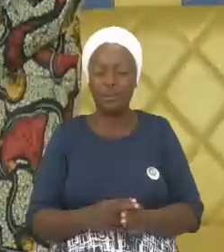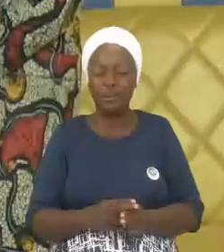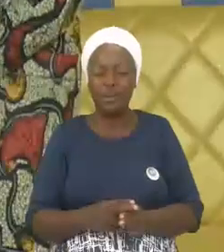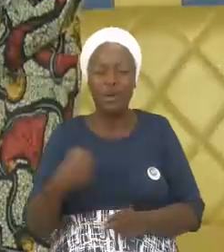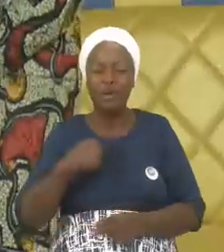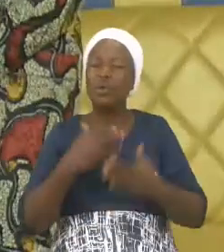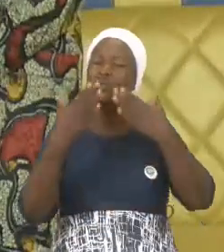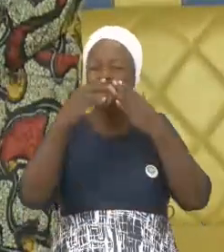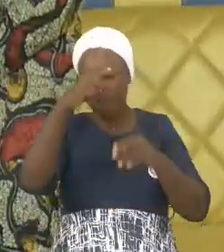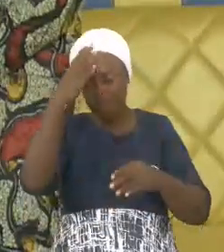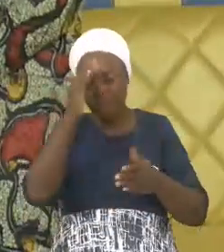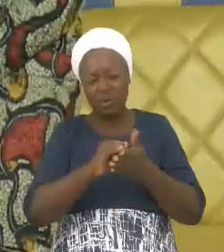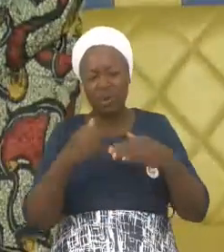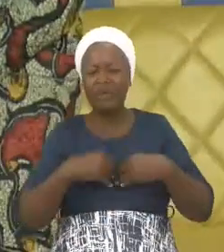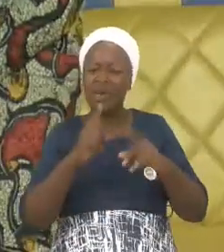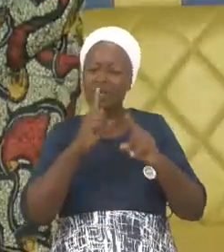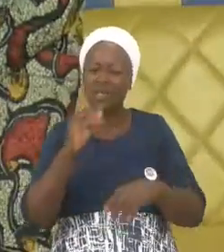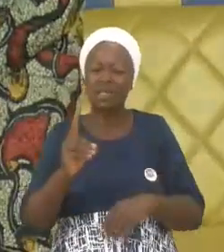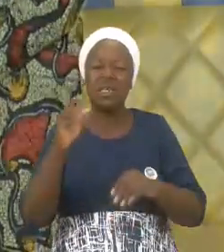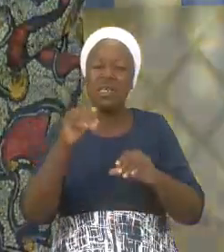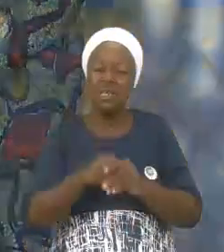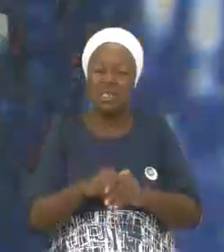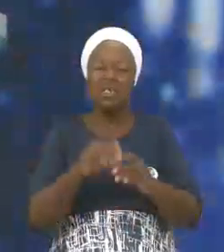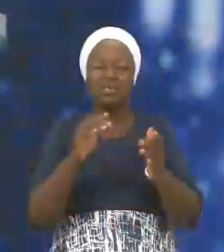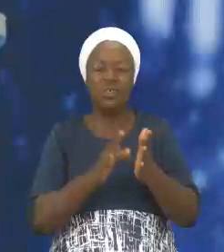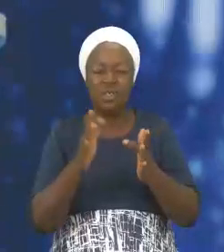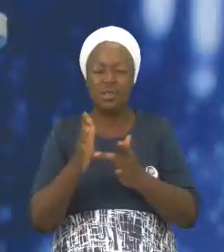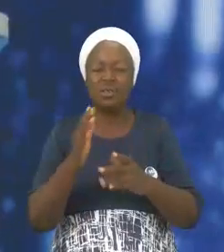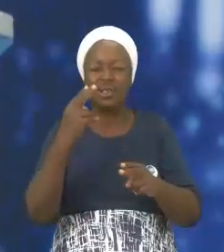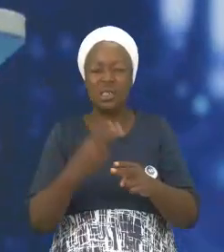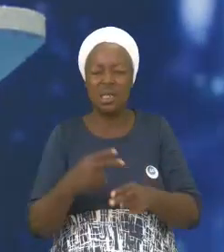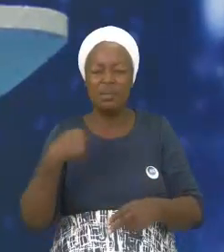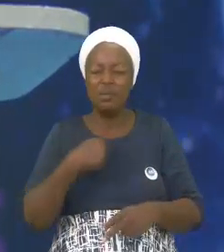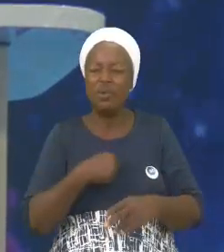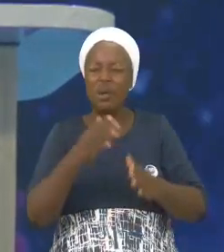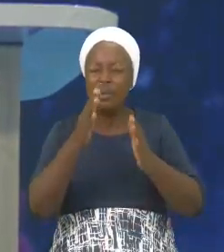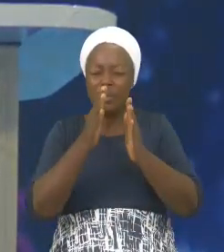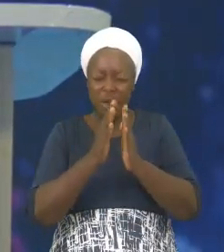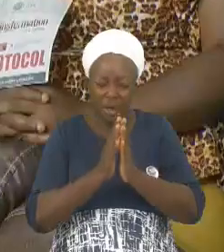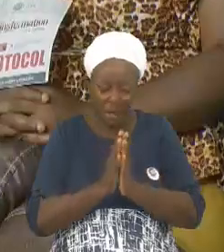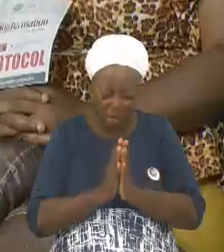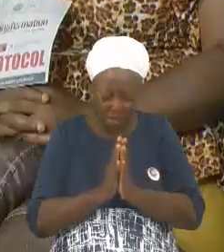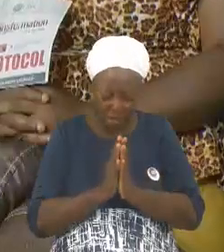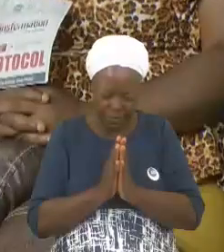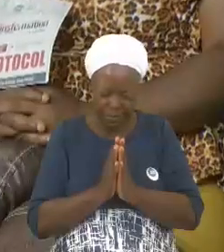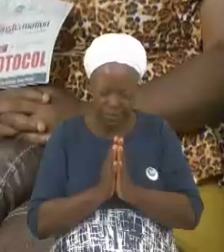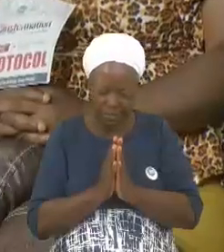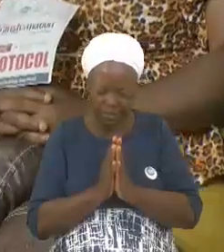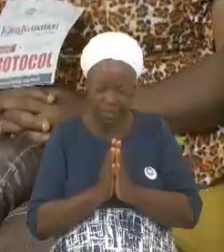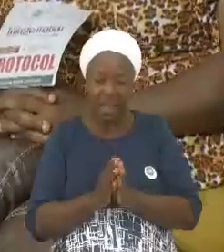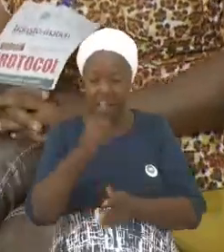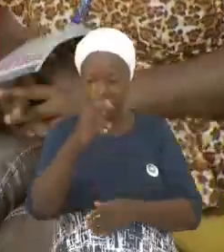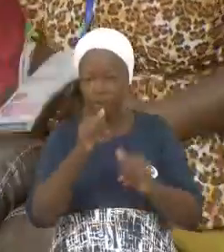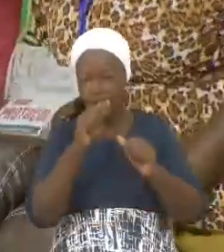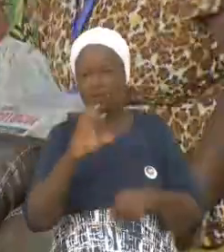you because we know you have answered. In Jesus' name we pray. God bless you. You